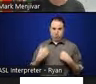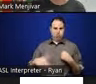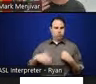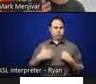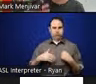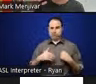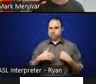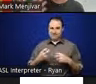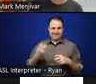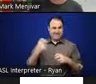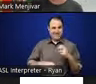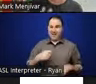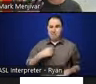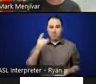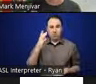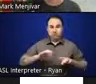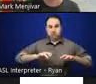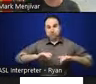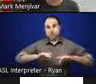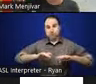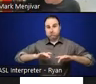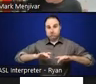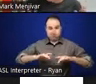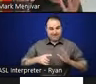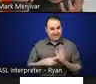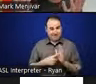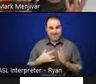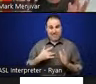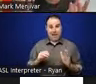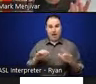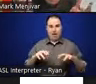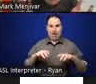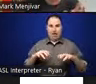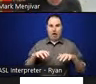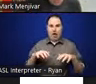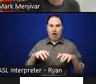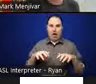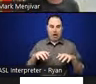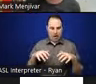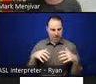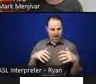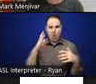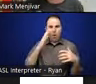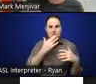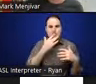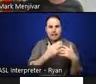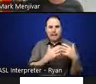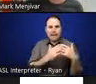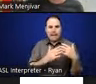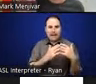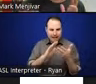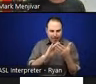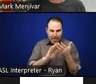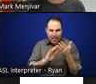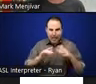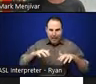I am a horrible typist. And there were days that I felt like my fingers were just going to bleed from it. I would hit play.